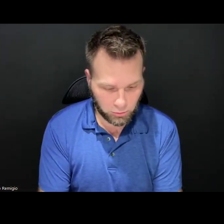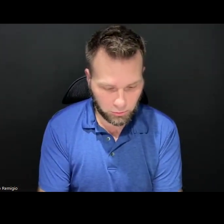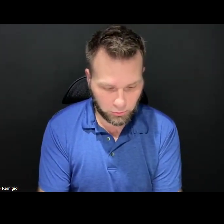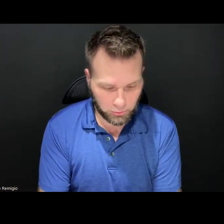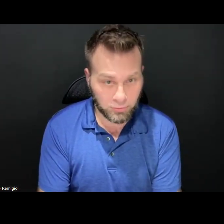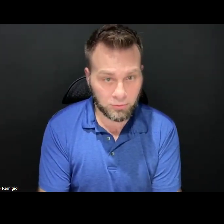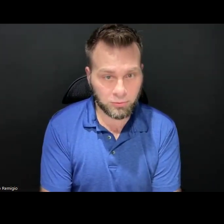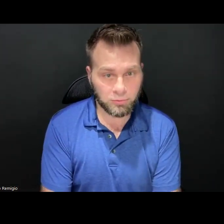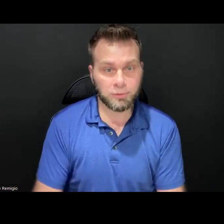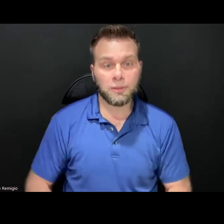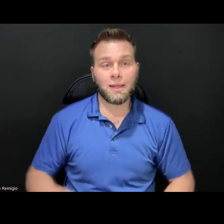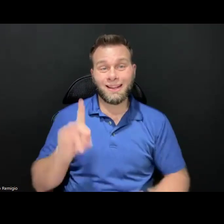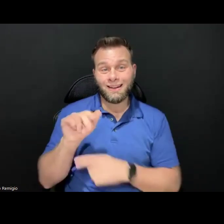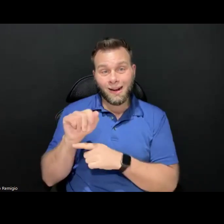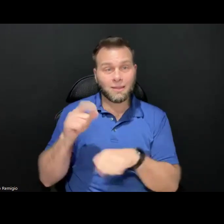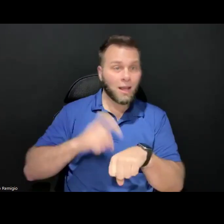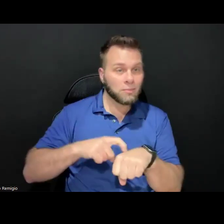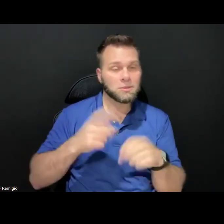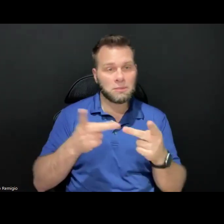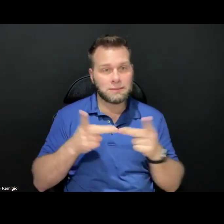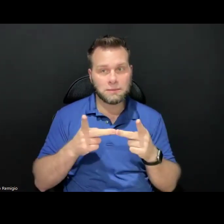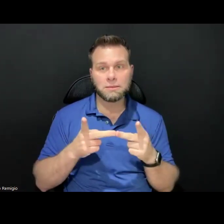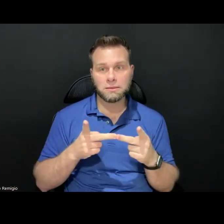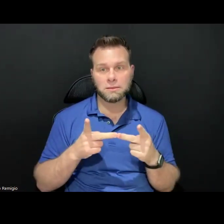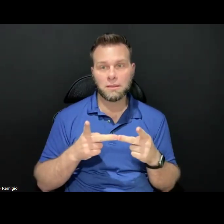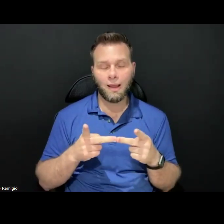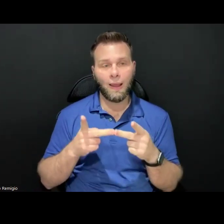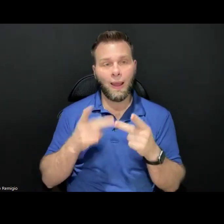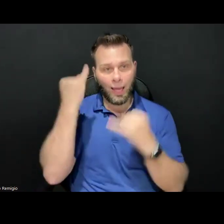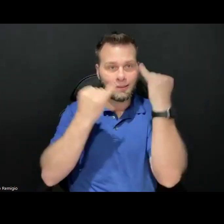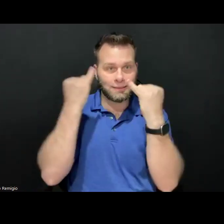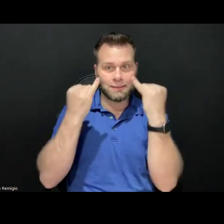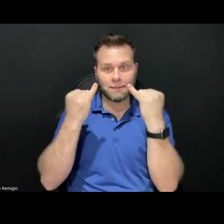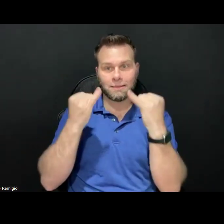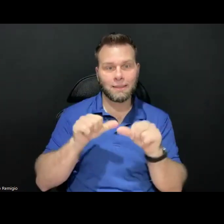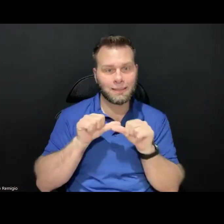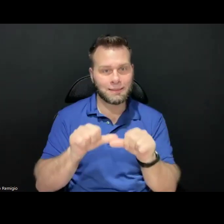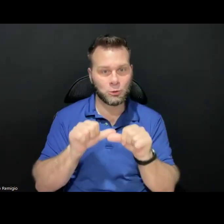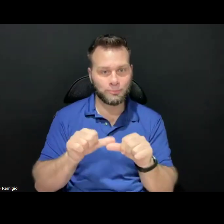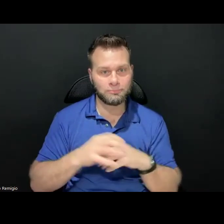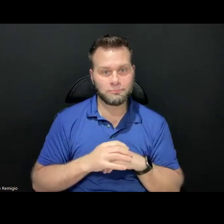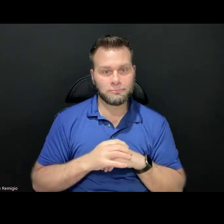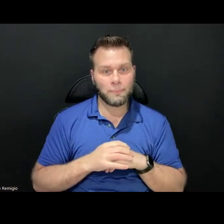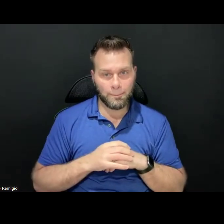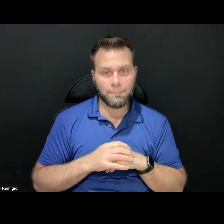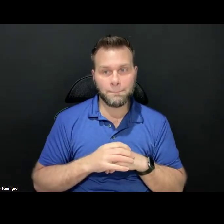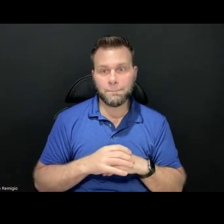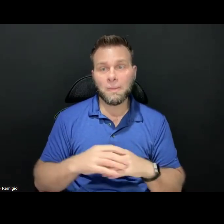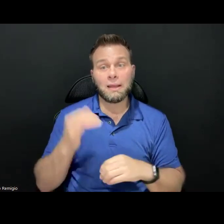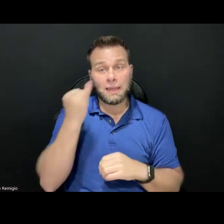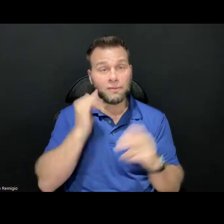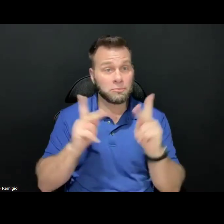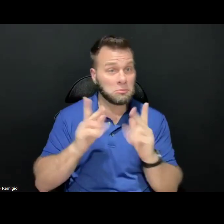data, times, and places and ideas in a continuum around health equity. And if folks are interested